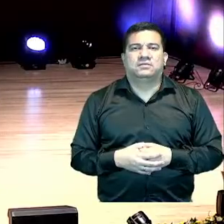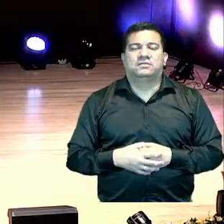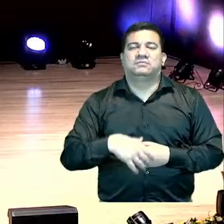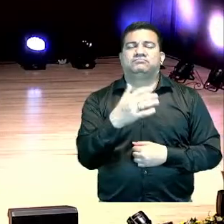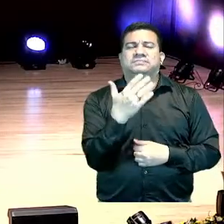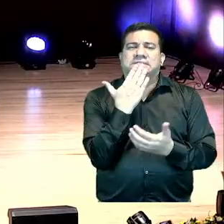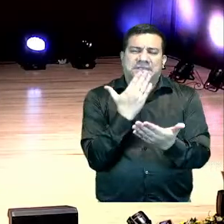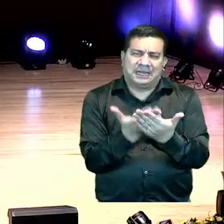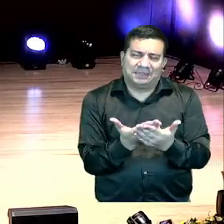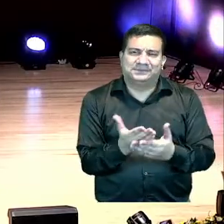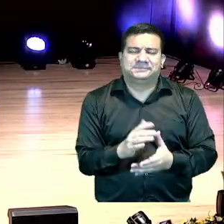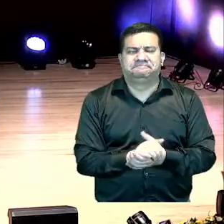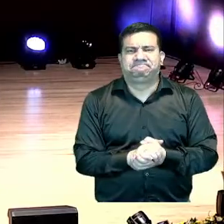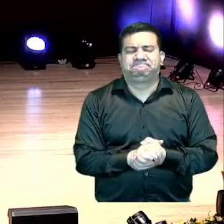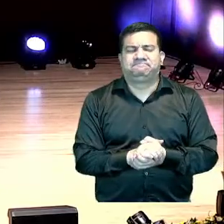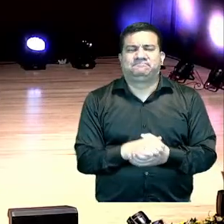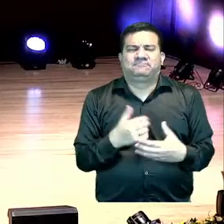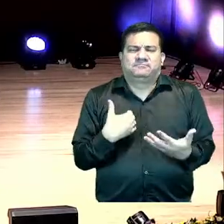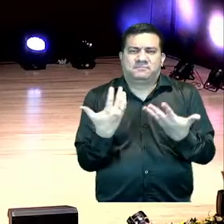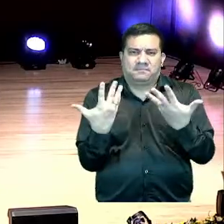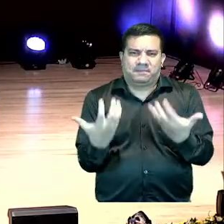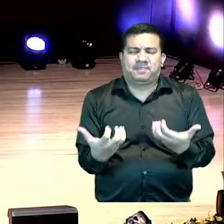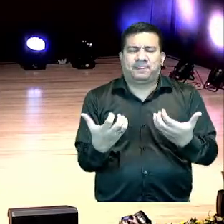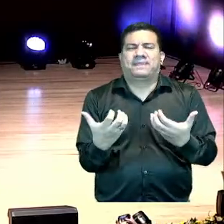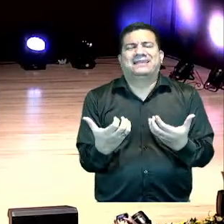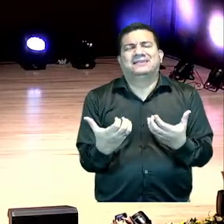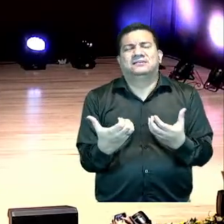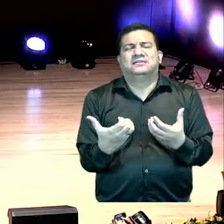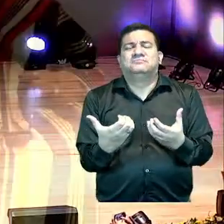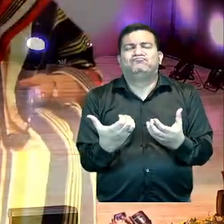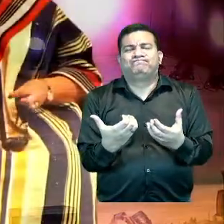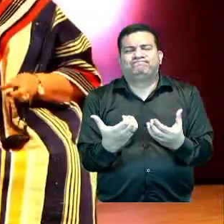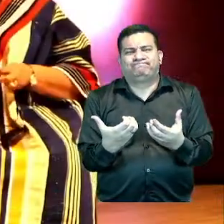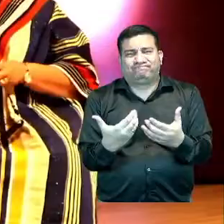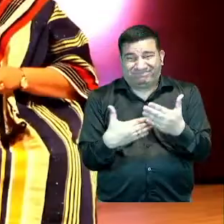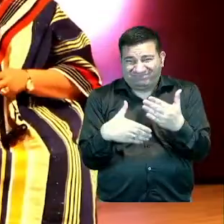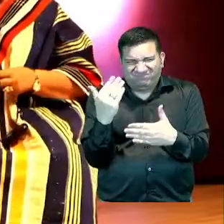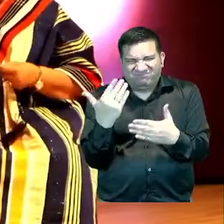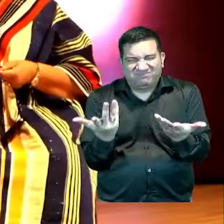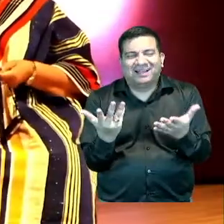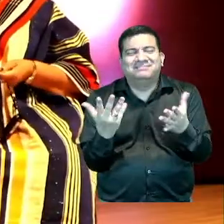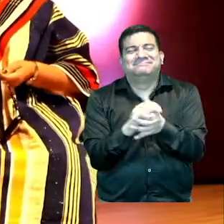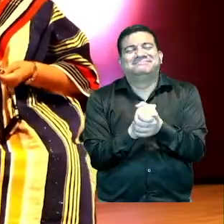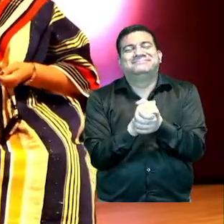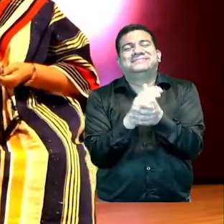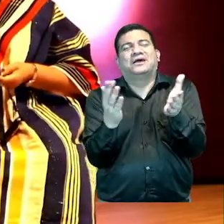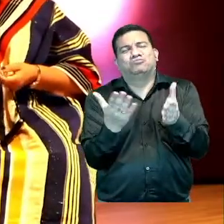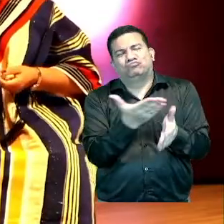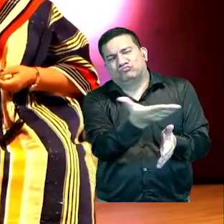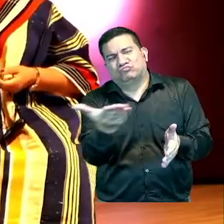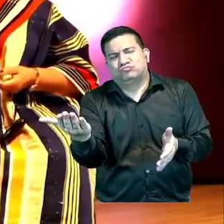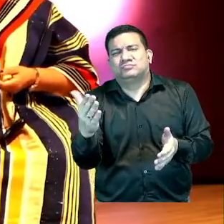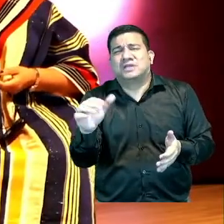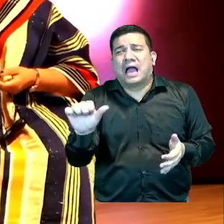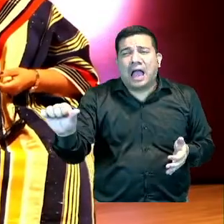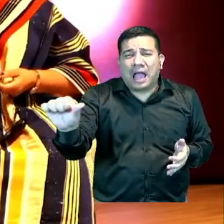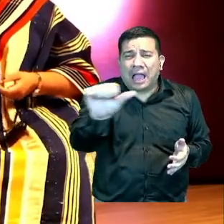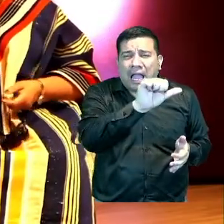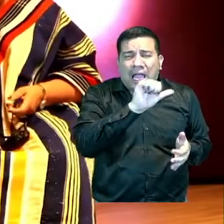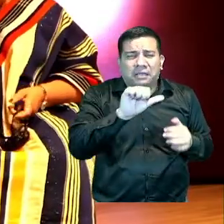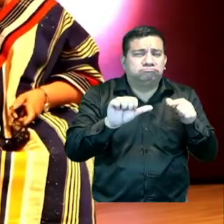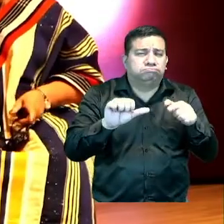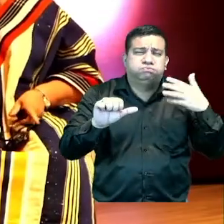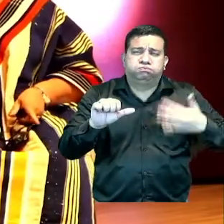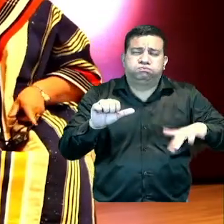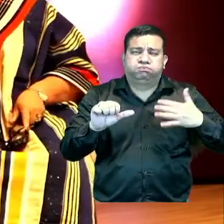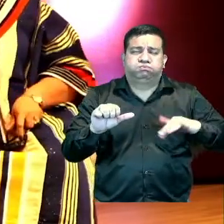Thank you really. I want to get started by reiterating my greetings to all these powerful women and wonderful women